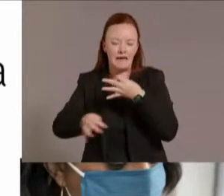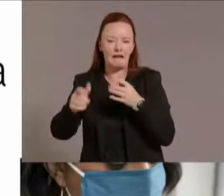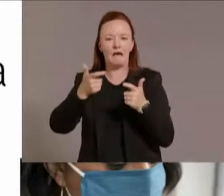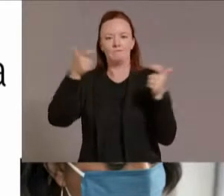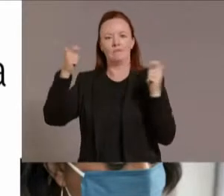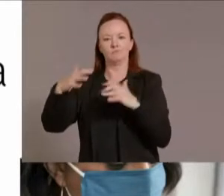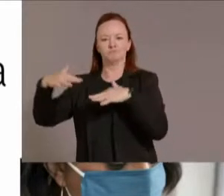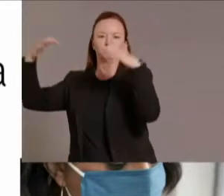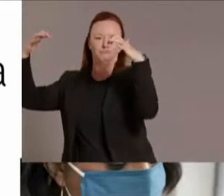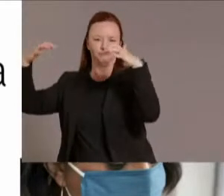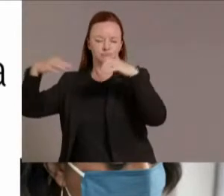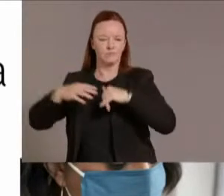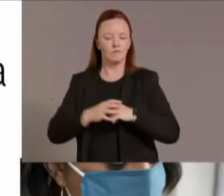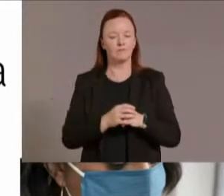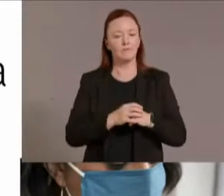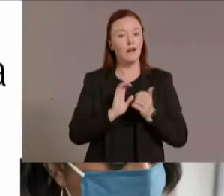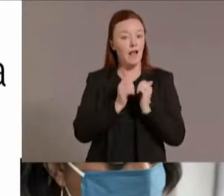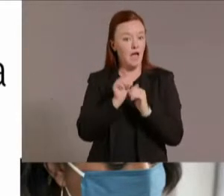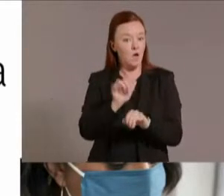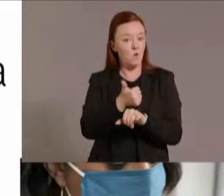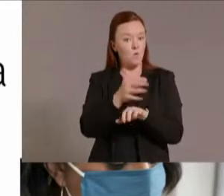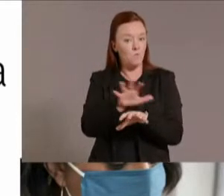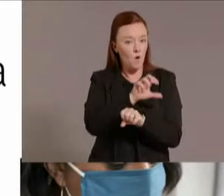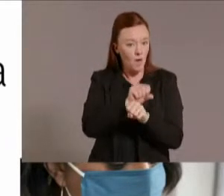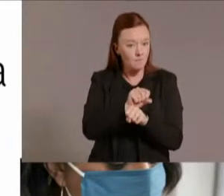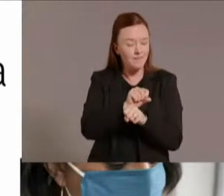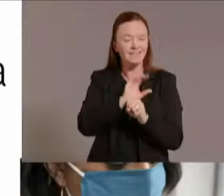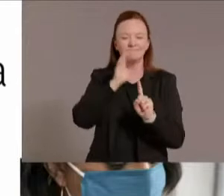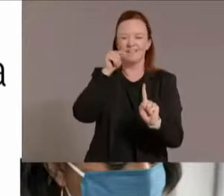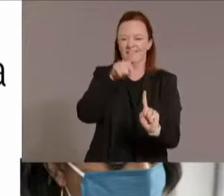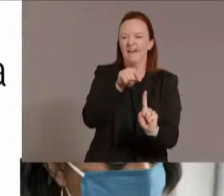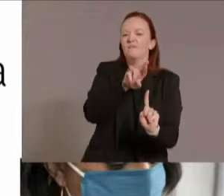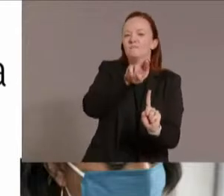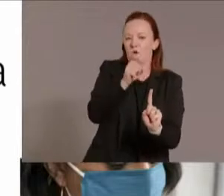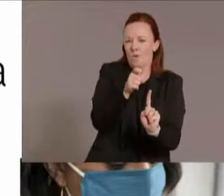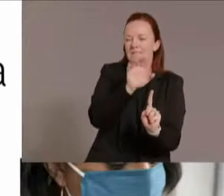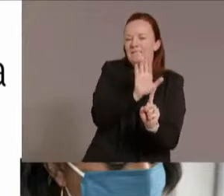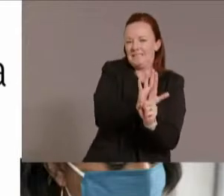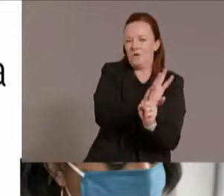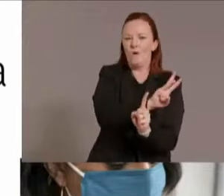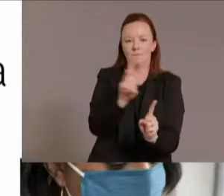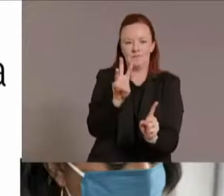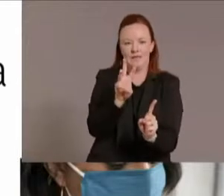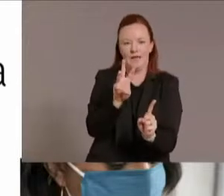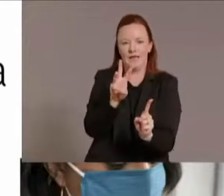and you do that directly through that pharmacy's website that you cannot do through